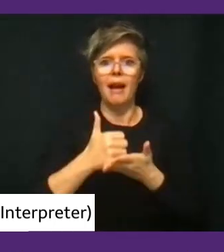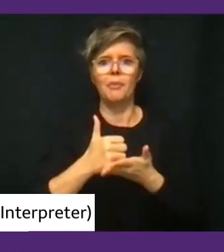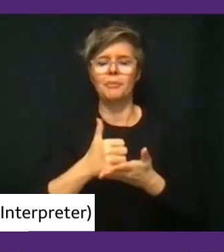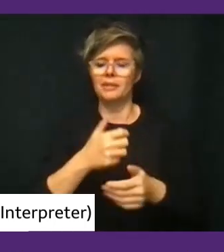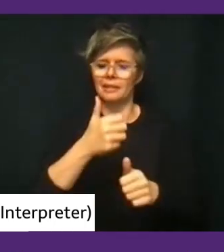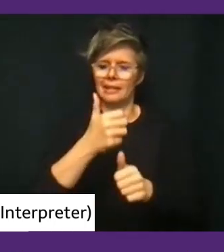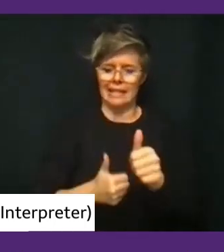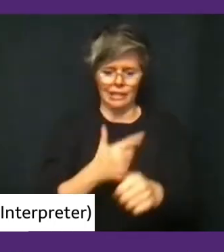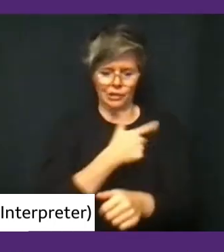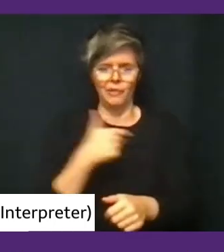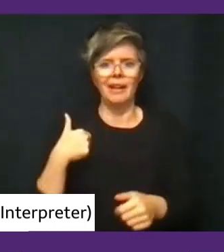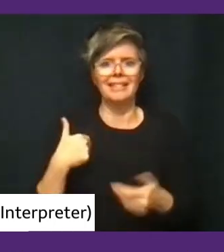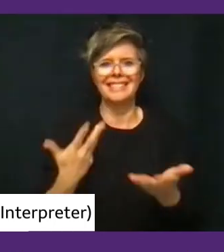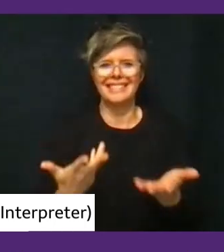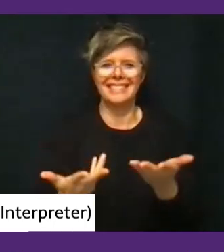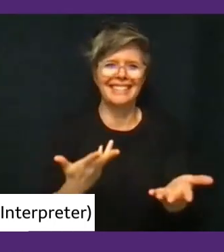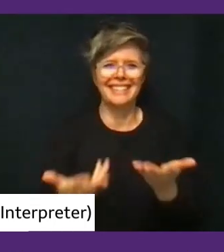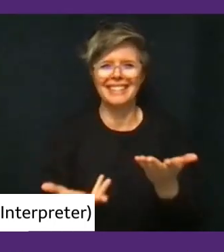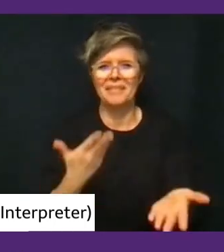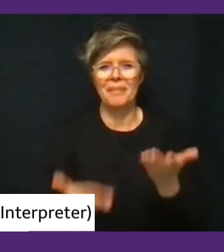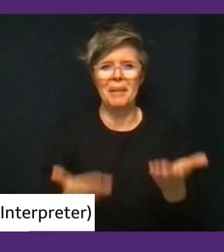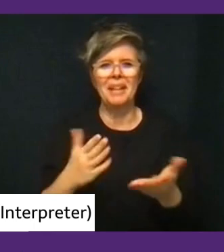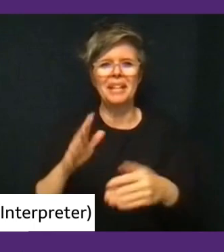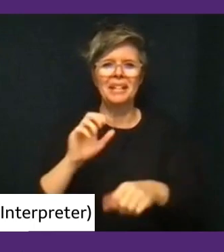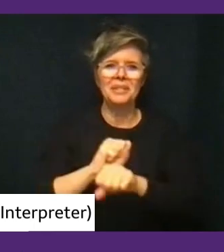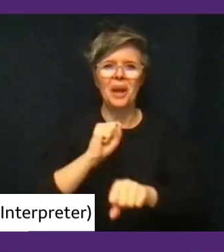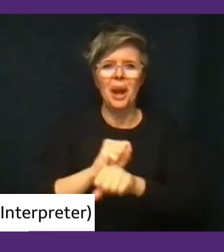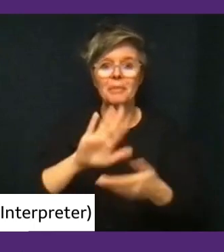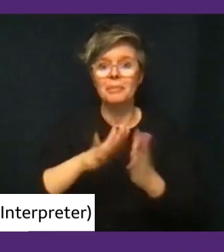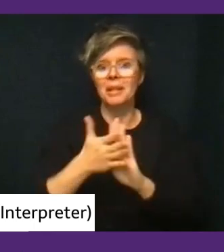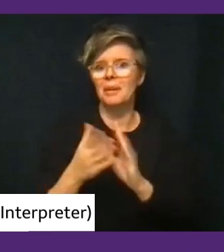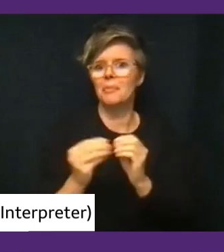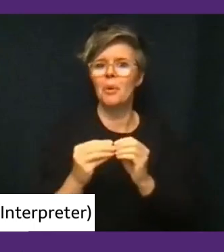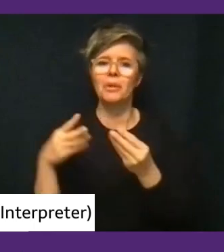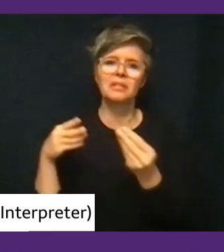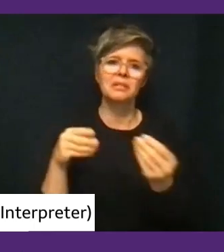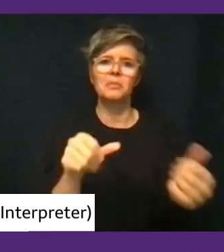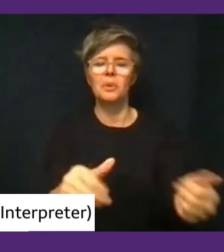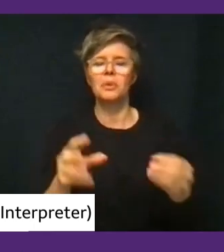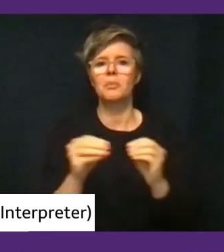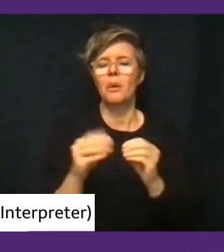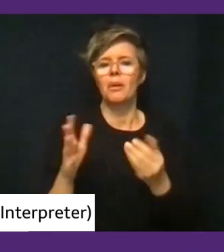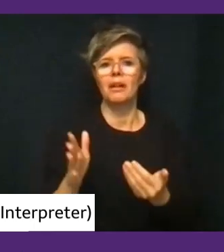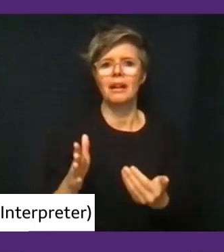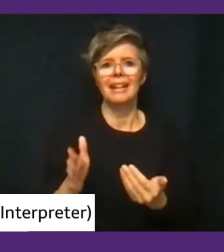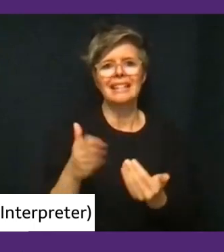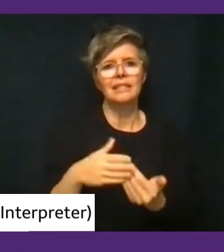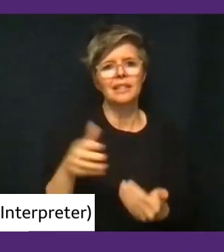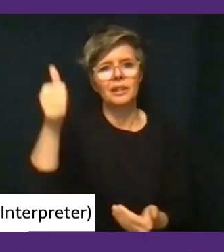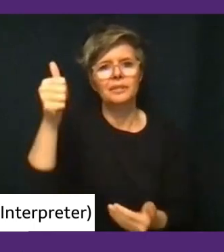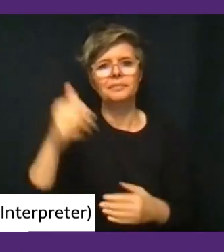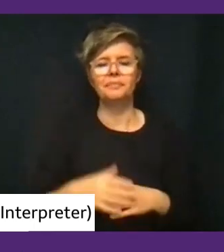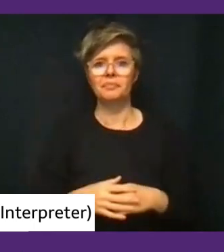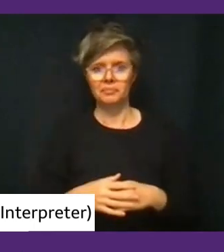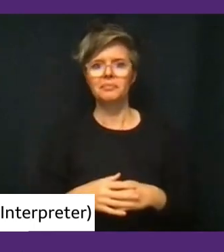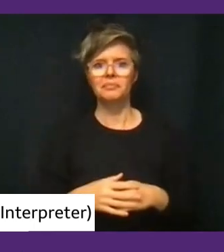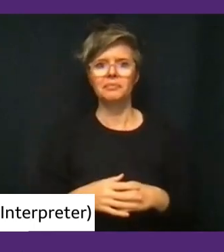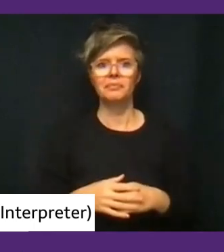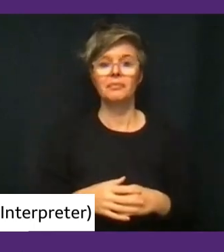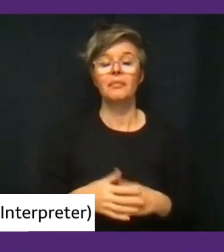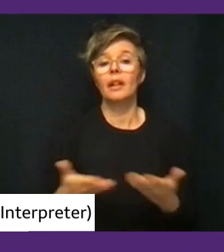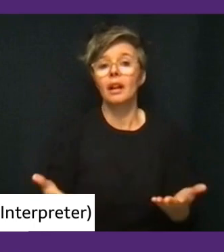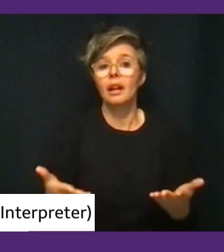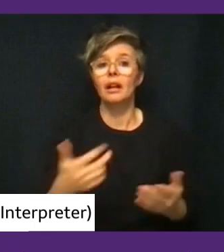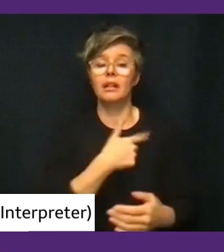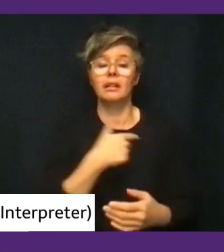of us, maybe make our jobs a little bit easier. And when we go out and talk to other people within our organizations, but as